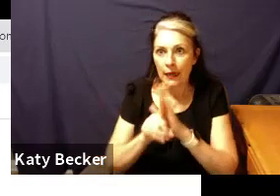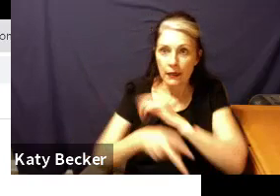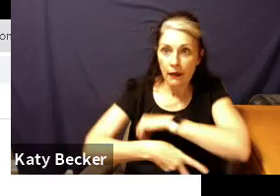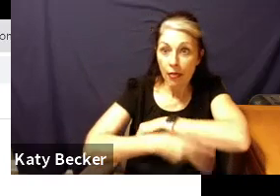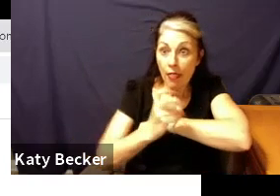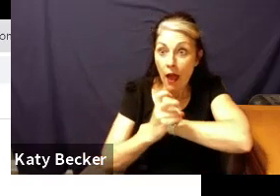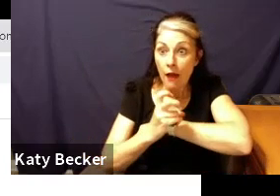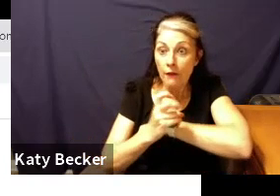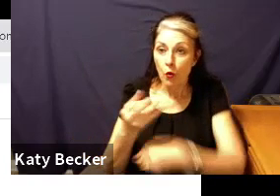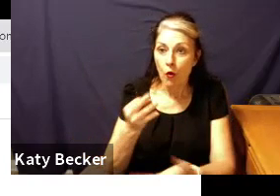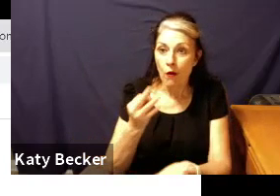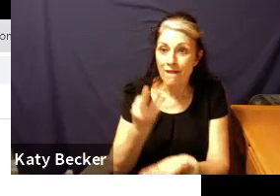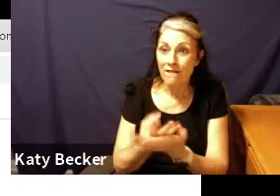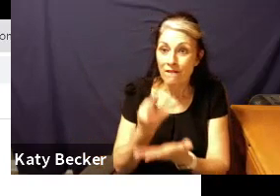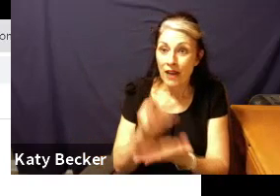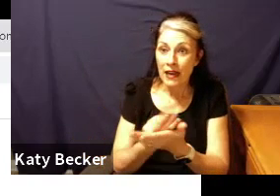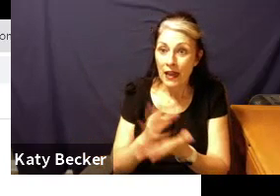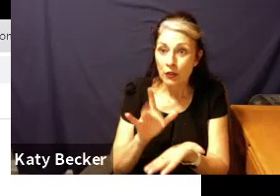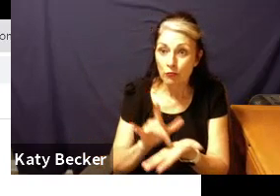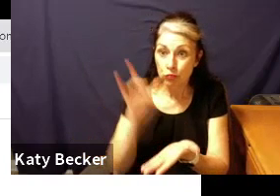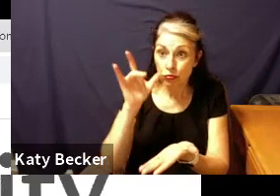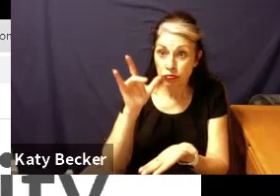financial exploitation.